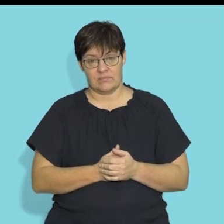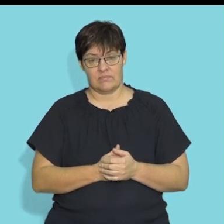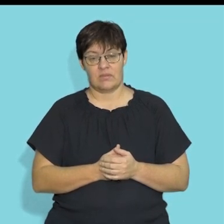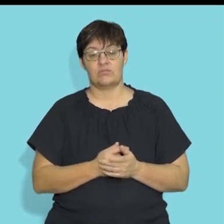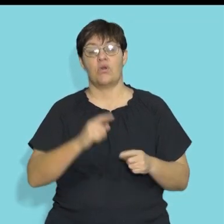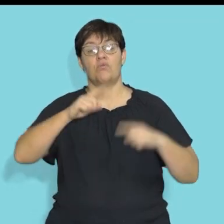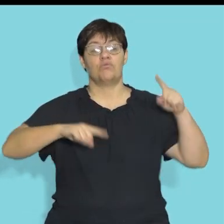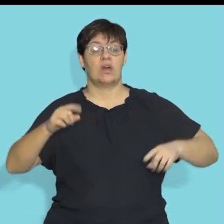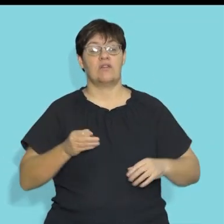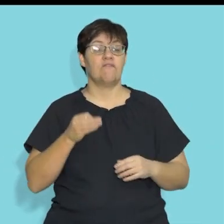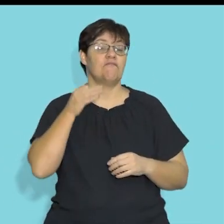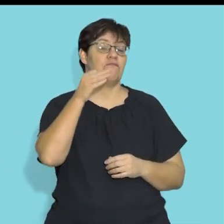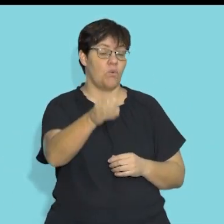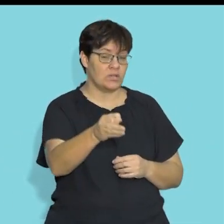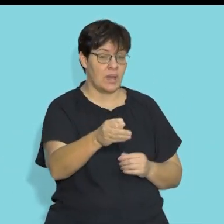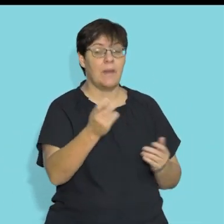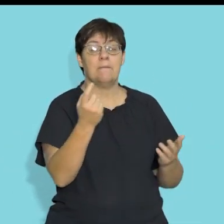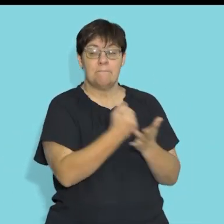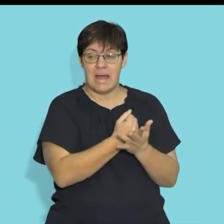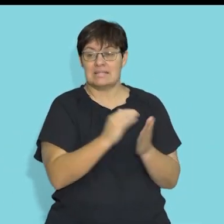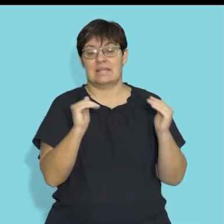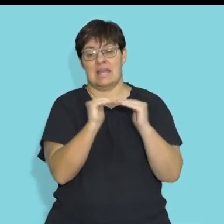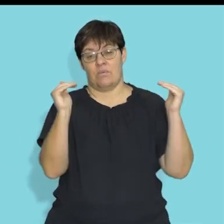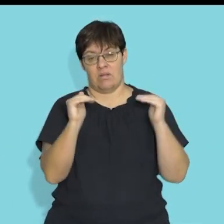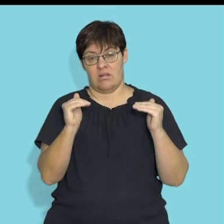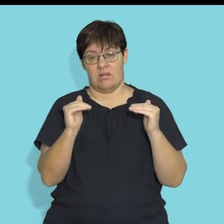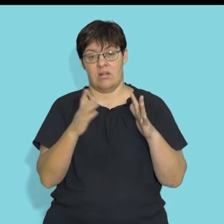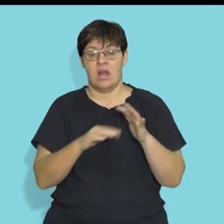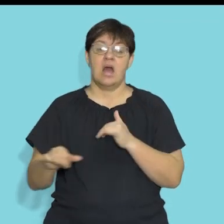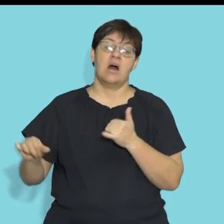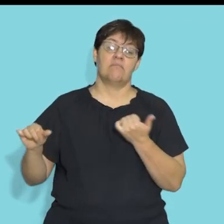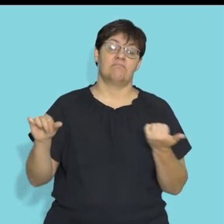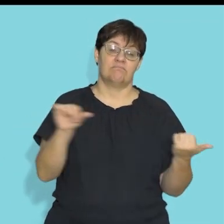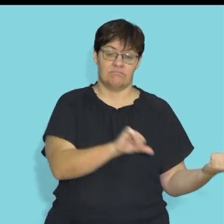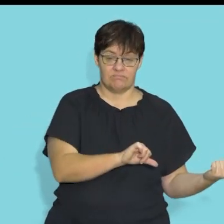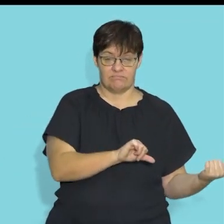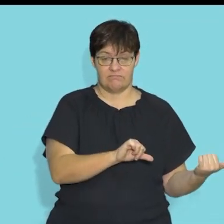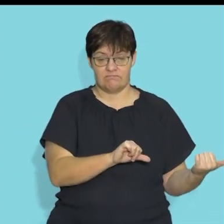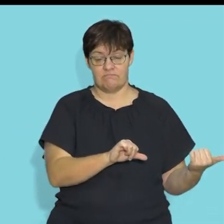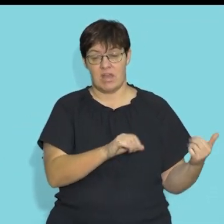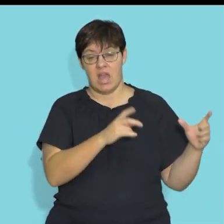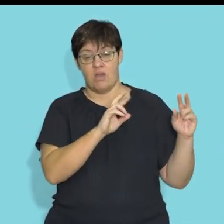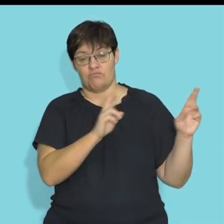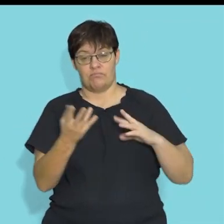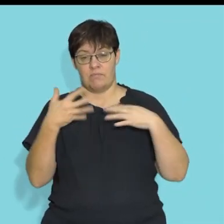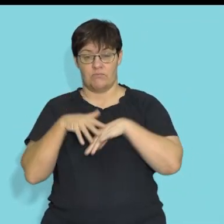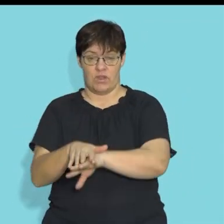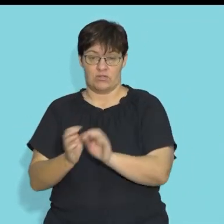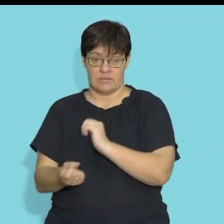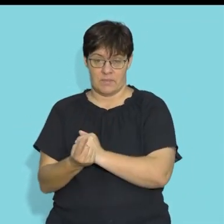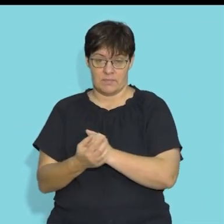of the forward reaction must be equal to the rate of the reverse reaction.